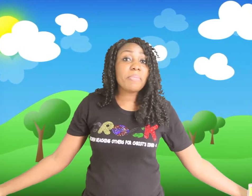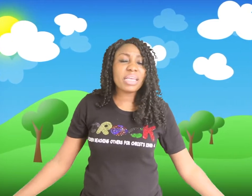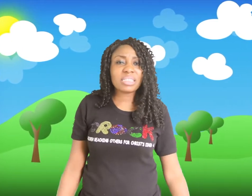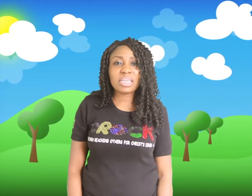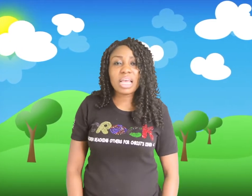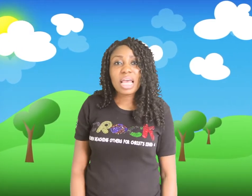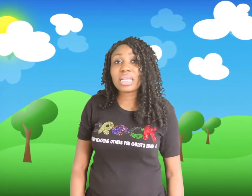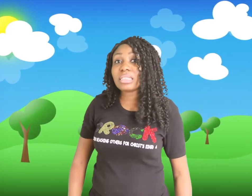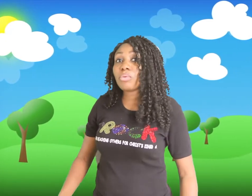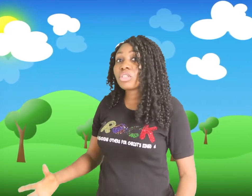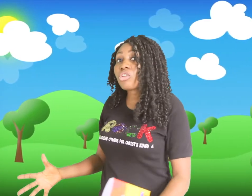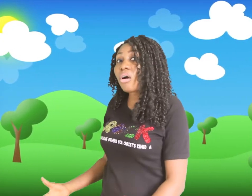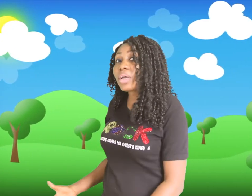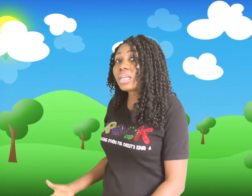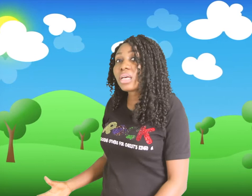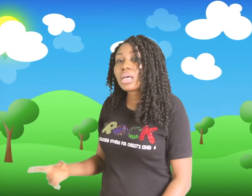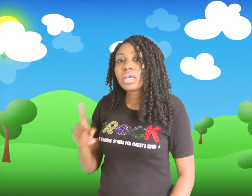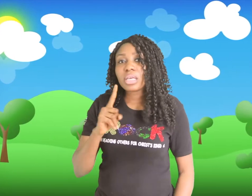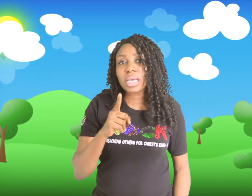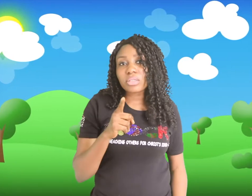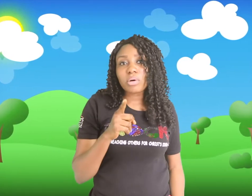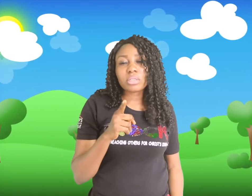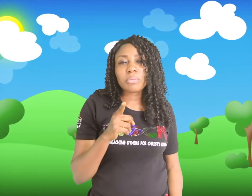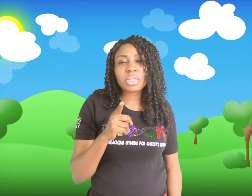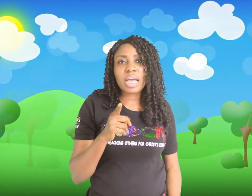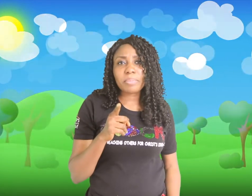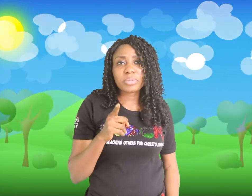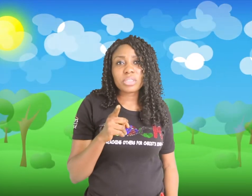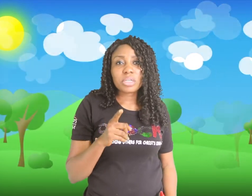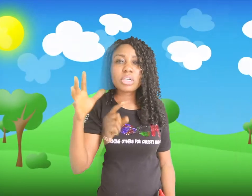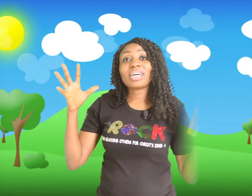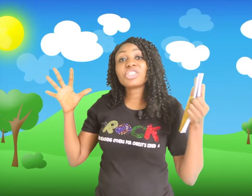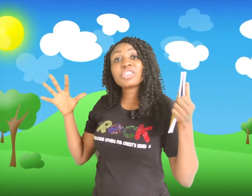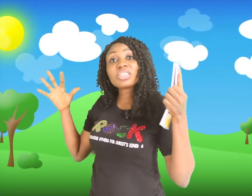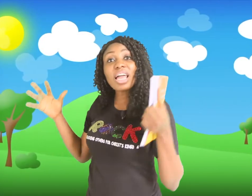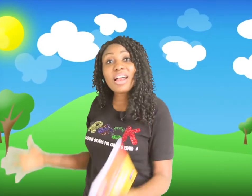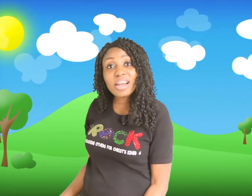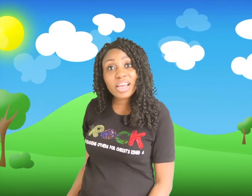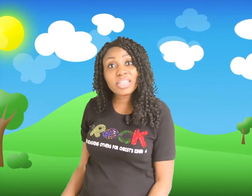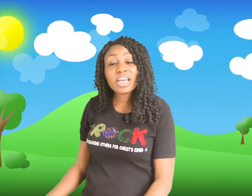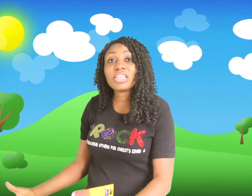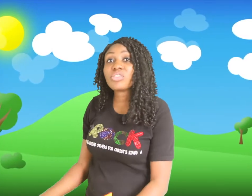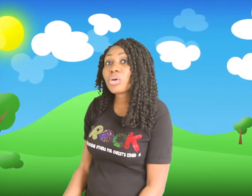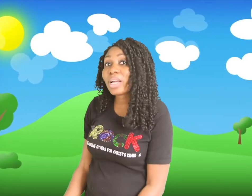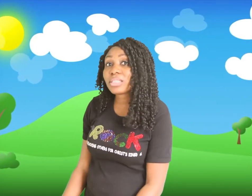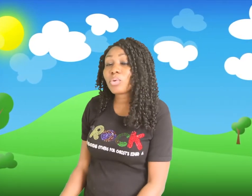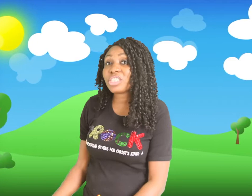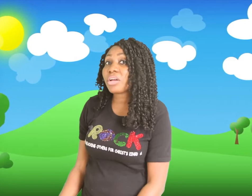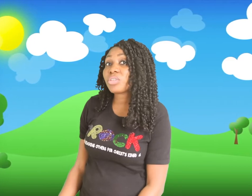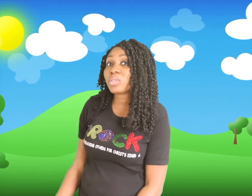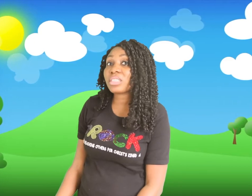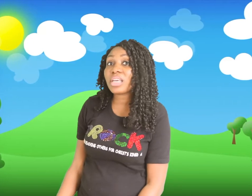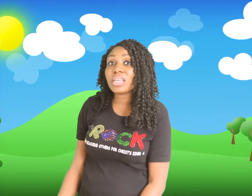super amazing. And as he was going, guess what? Something happened. As Jesus heard his request,